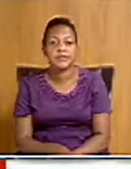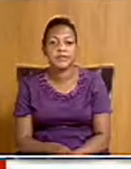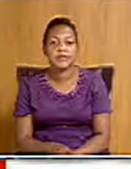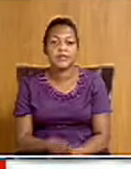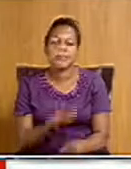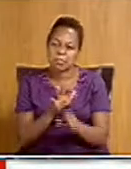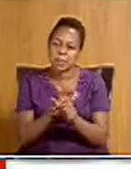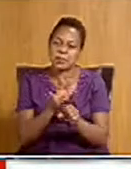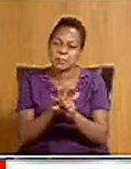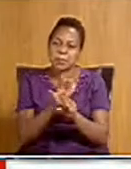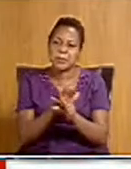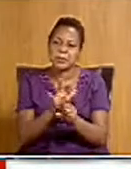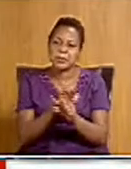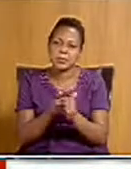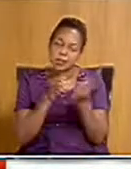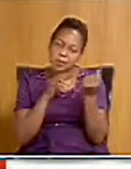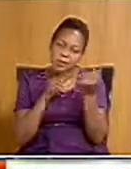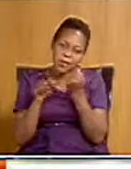Binji Kamara.